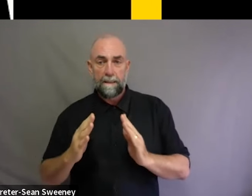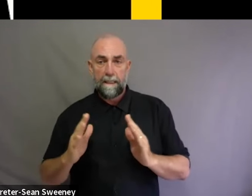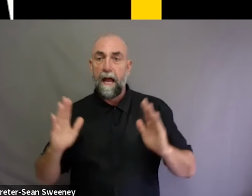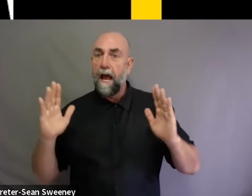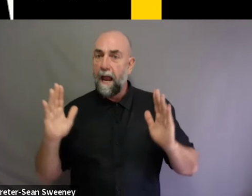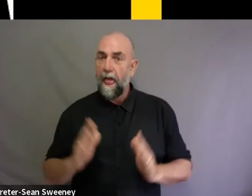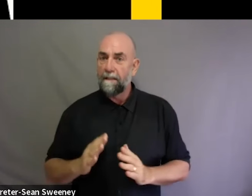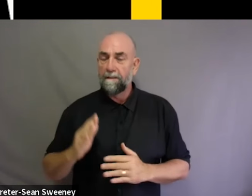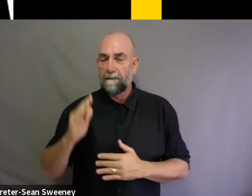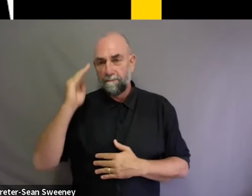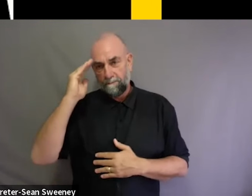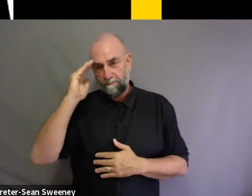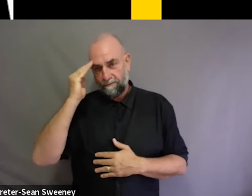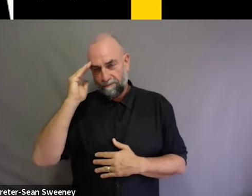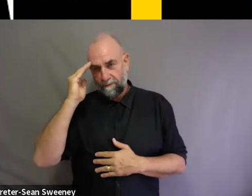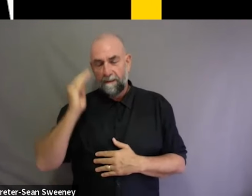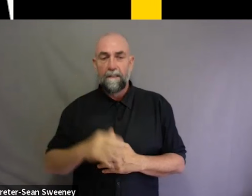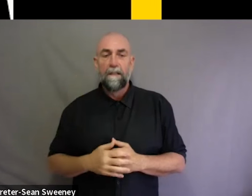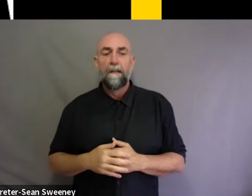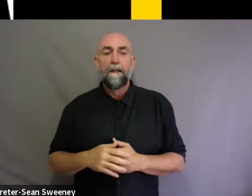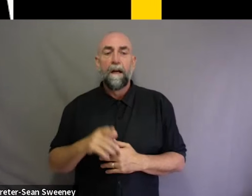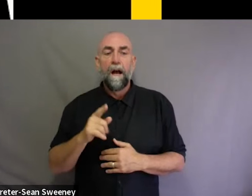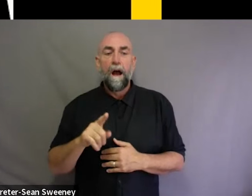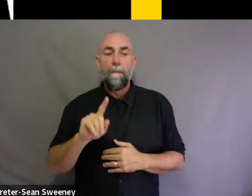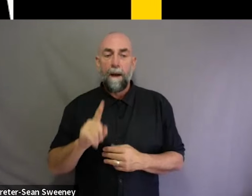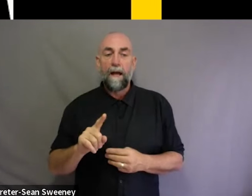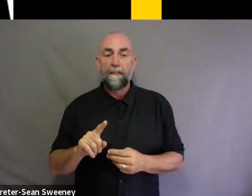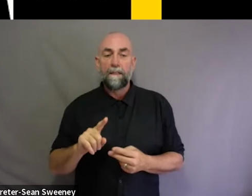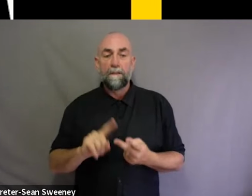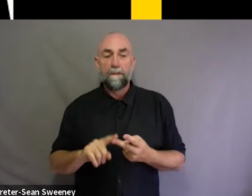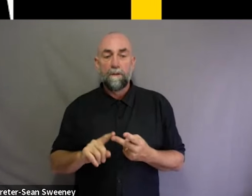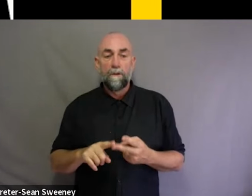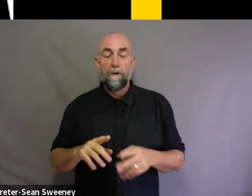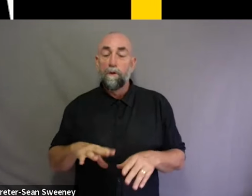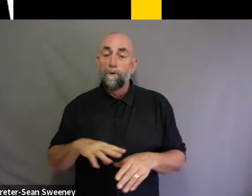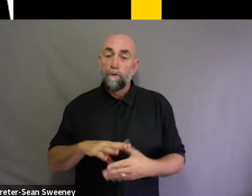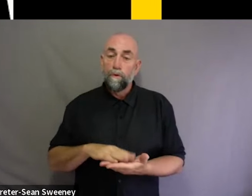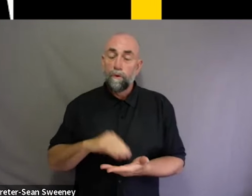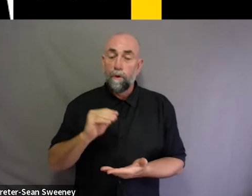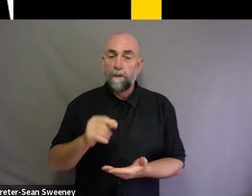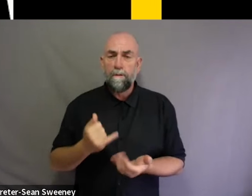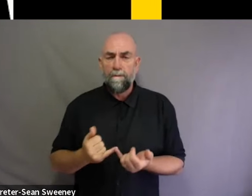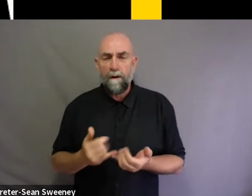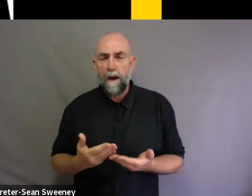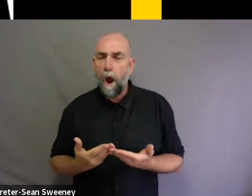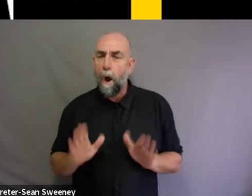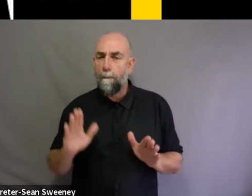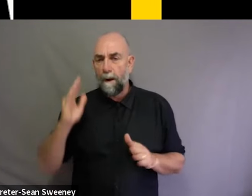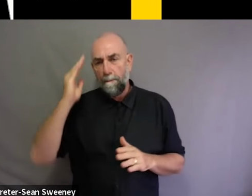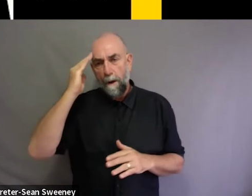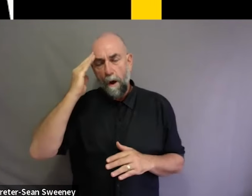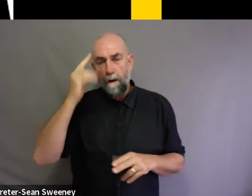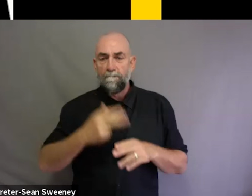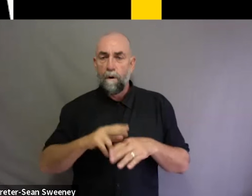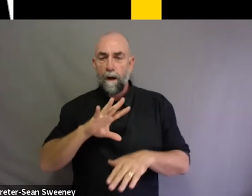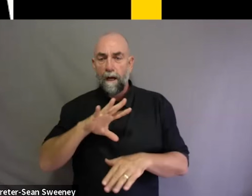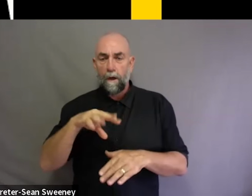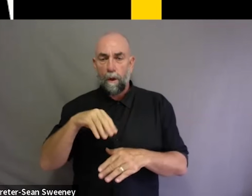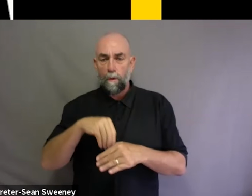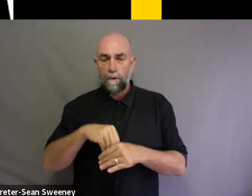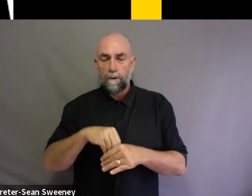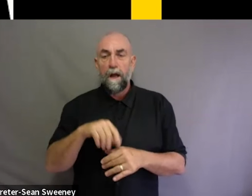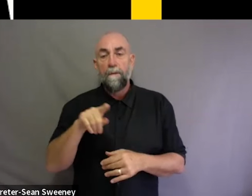that they were then far more open to discussing inclusion principles because they recognized the value of having a diverse